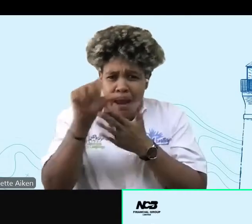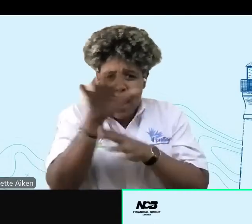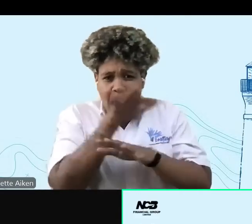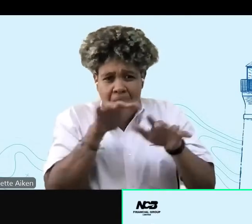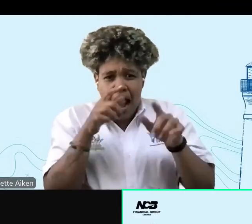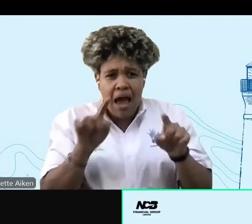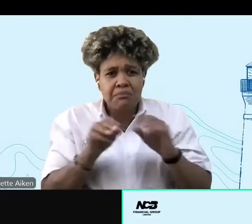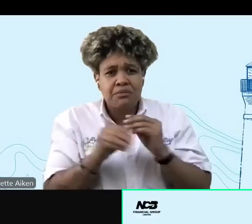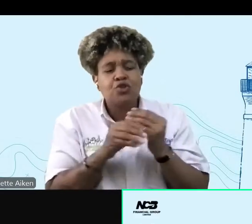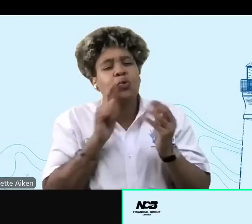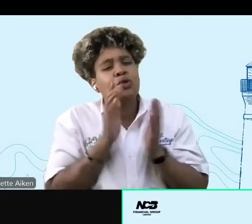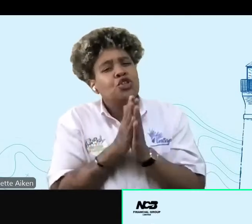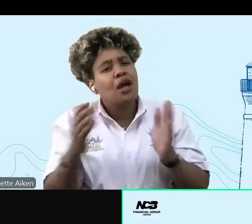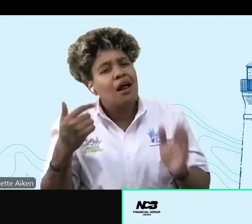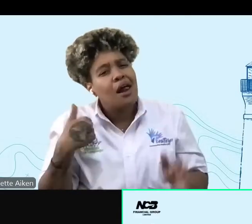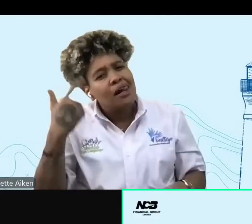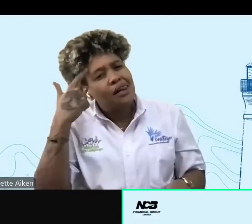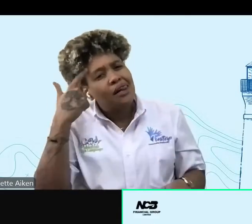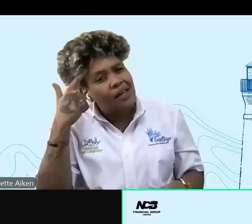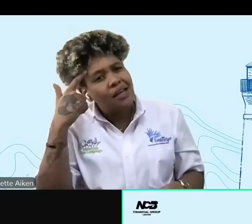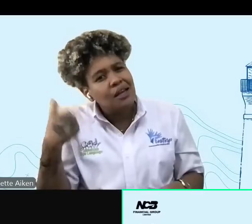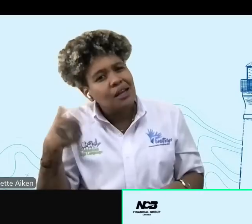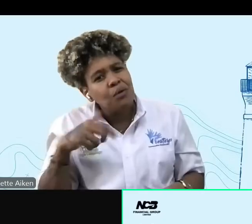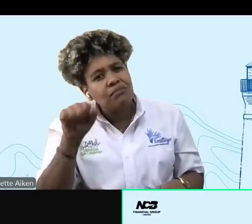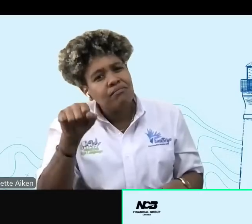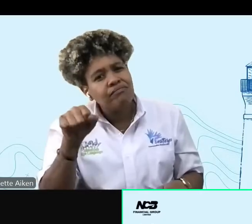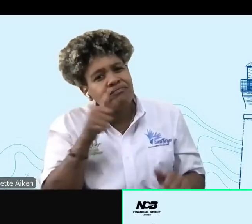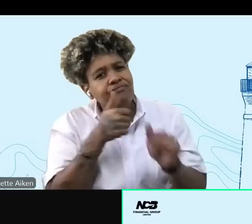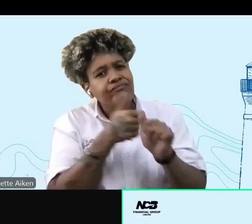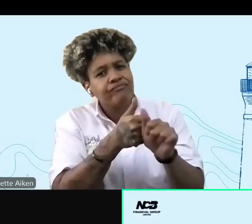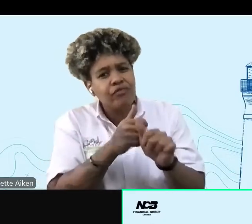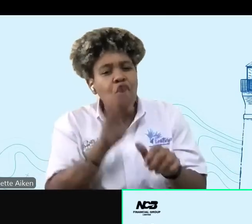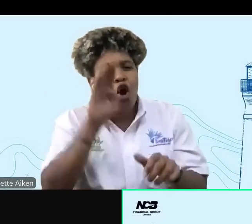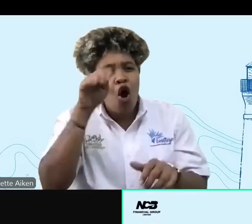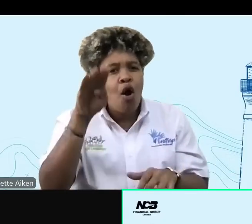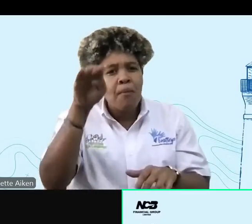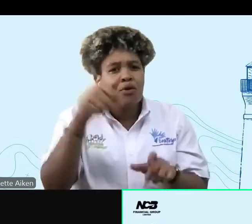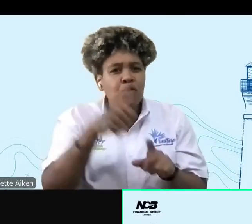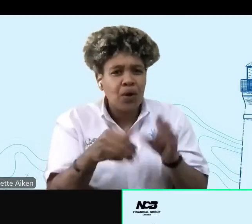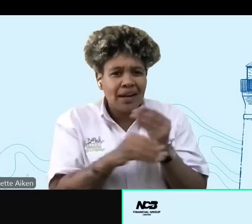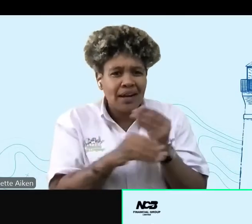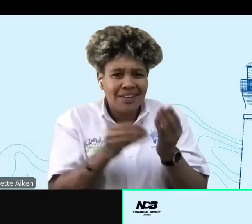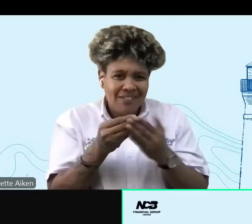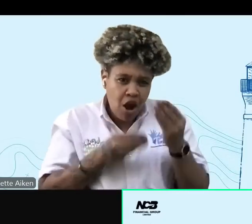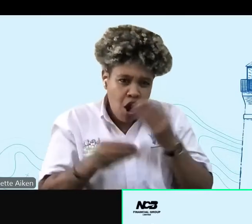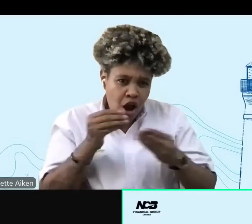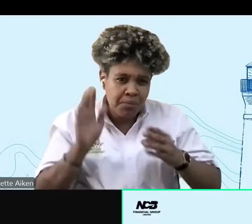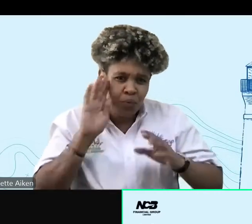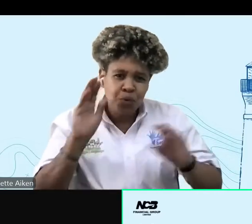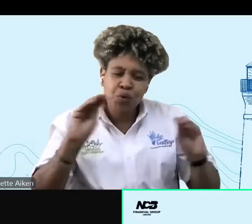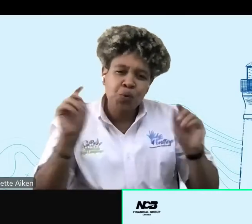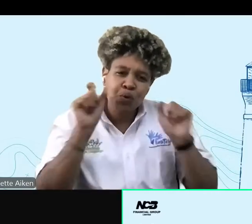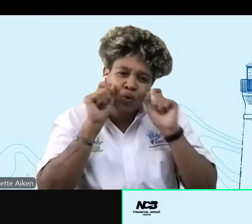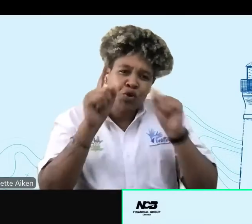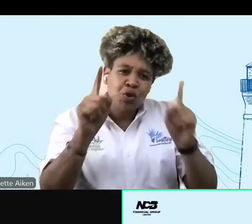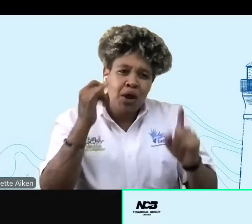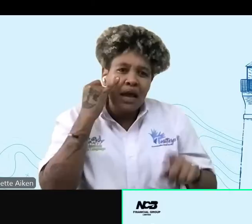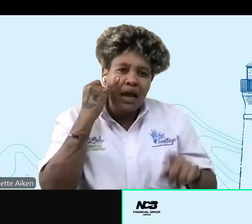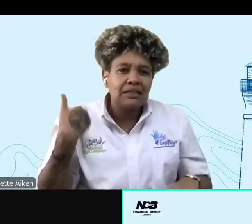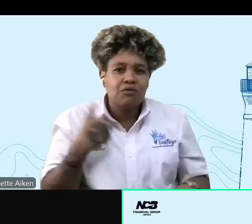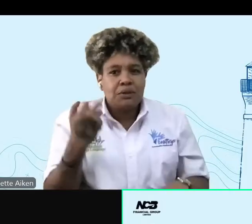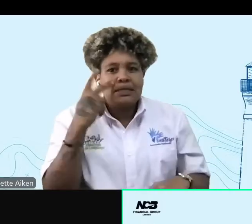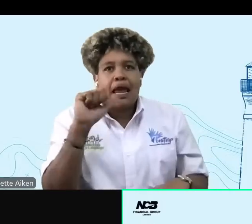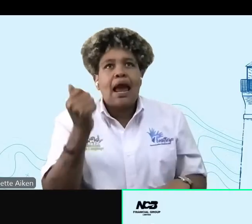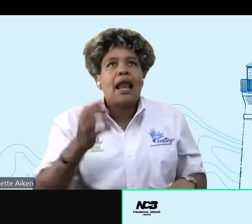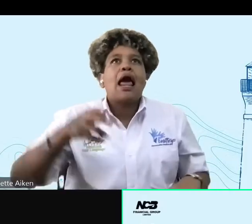so generally, I think, we do follow the ups and downs of the economy. And so it would be no surprise if we're seeing any highs